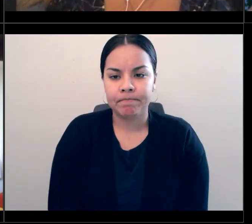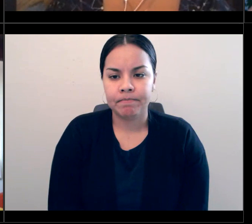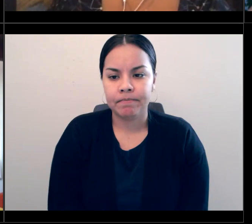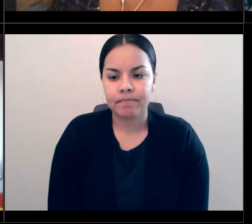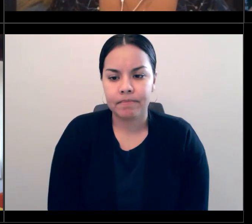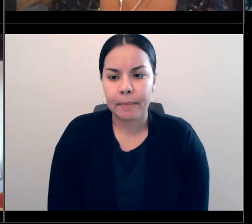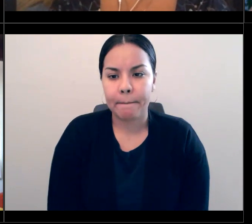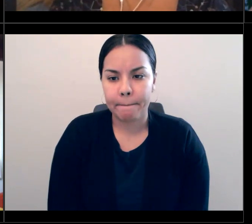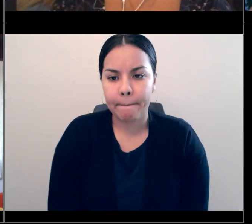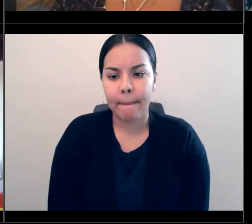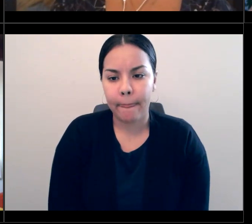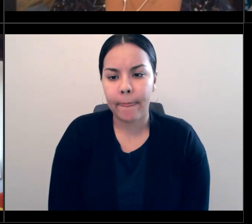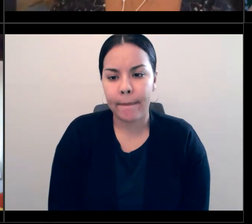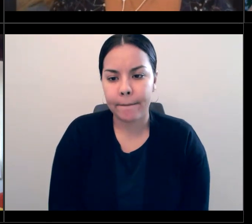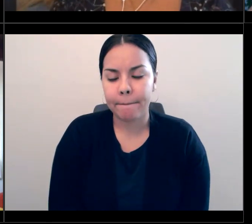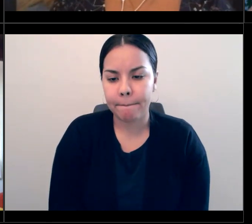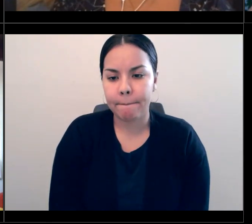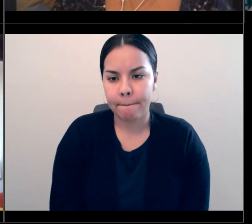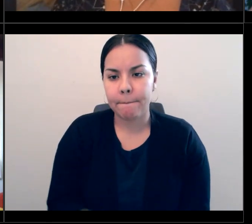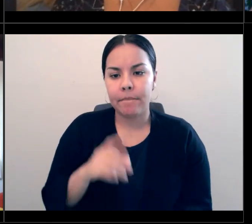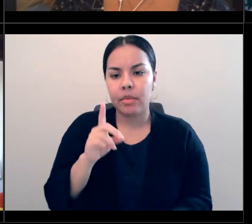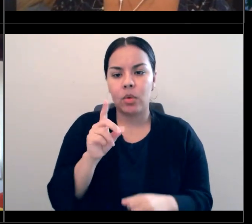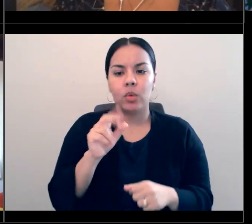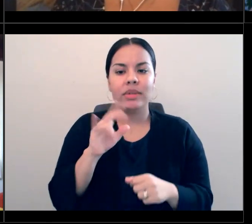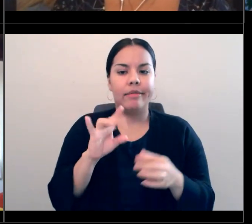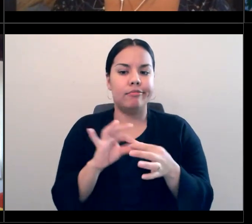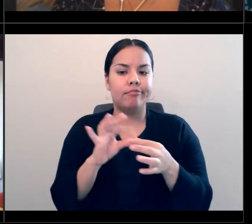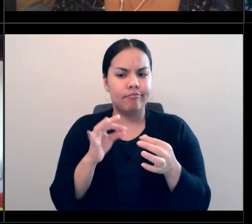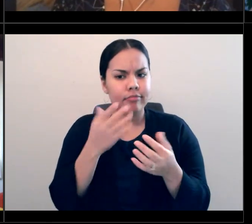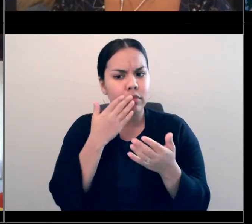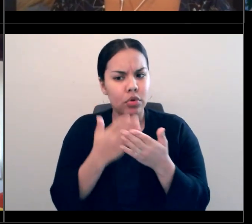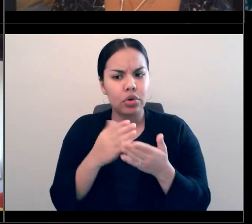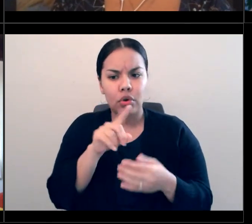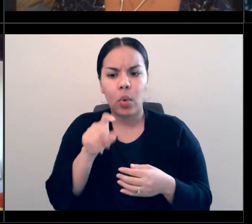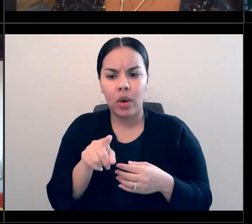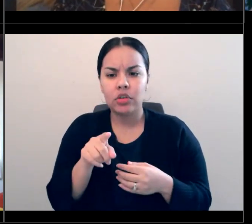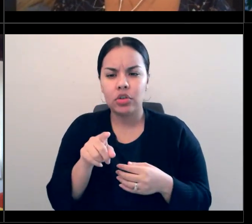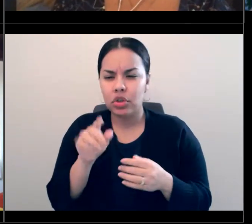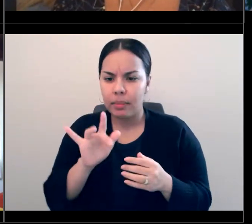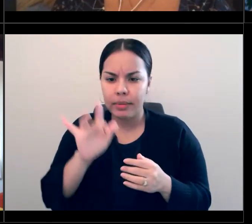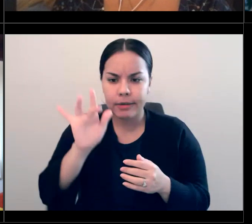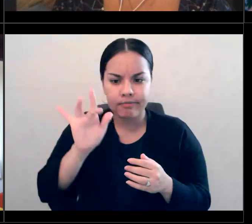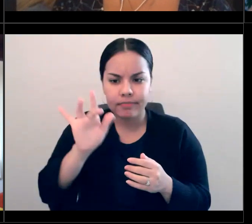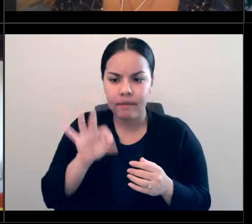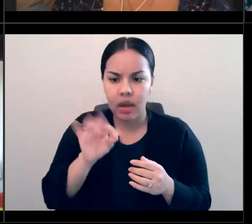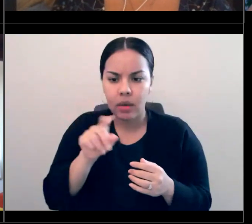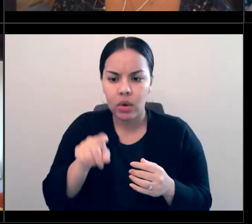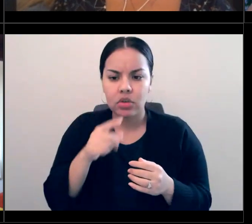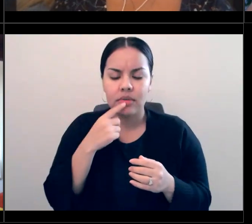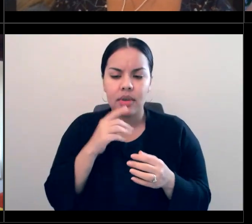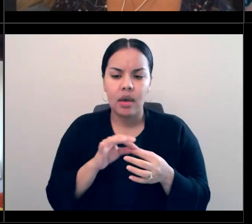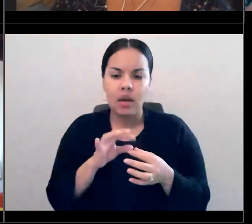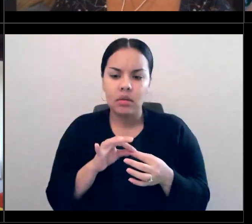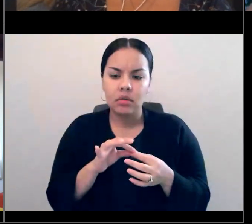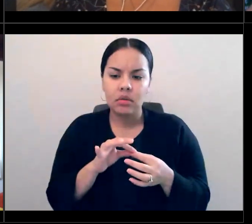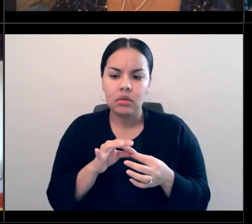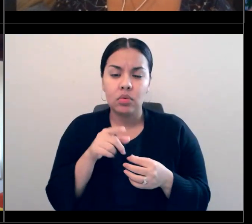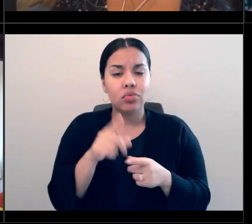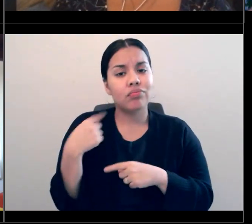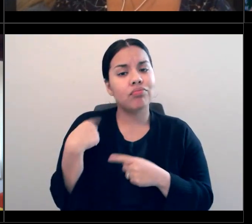Okay, here is a good question. Sorry, let me scroll back to it. Have you ever learned something that made